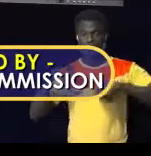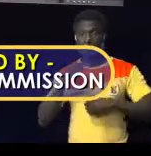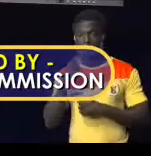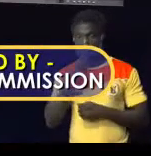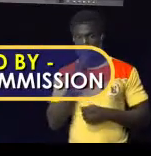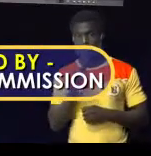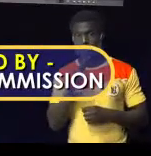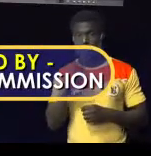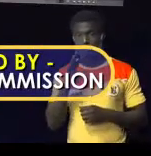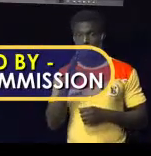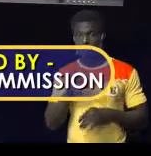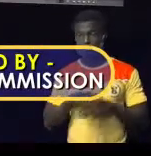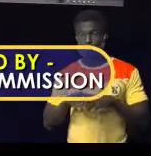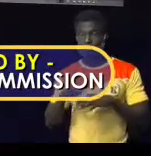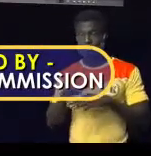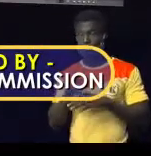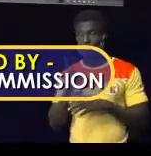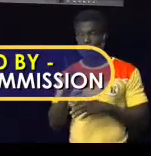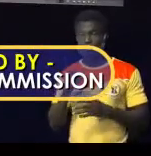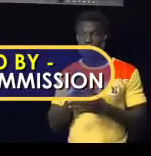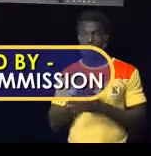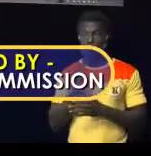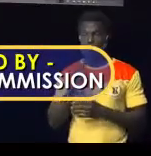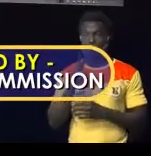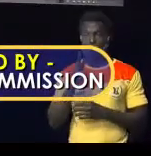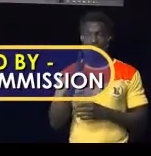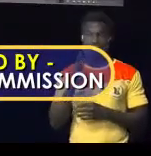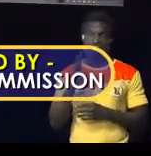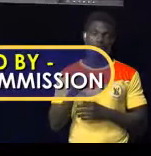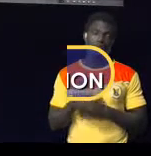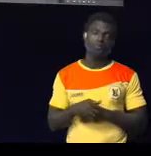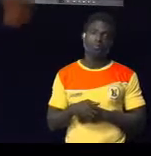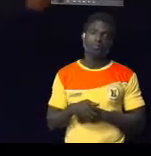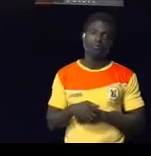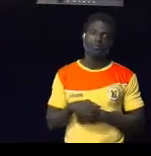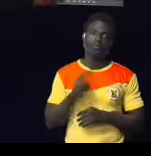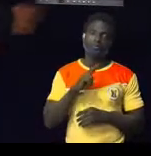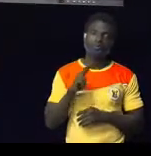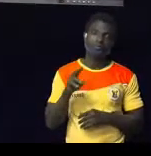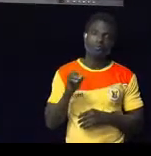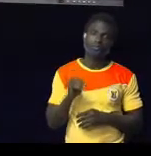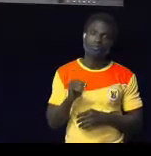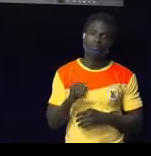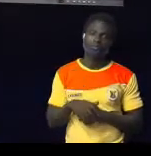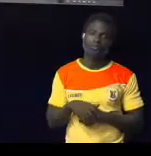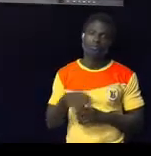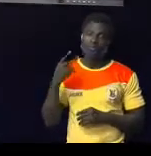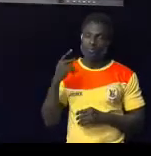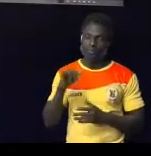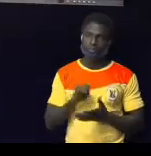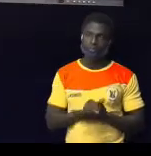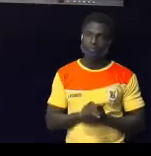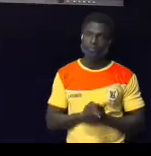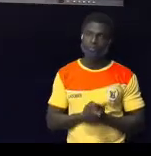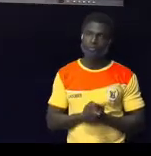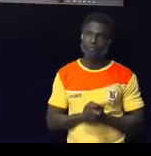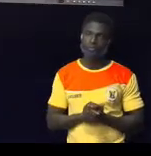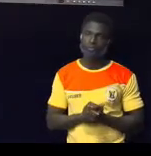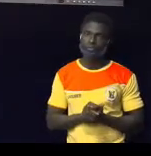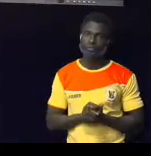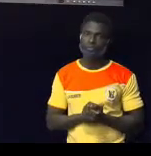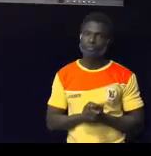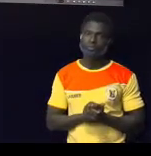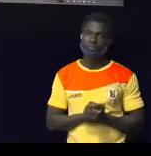24 meters of cloth will now be 24 over 6 divided by 220. And if I take out my worksheet here to solve that, I see